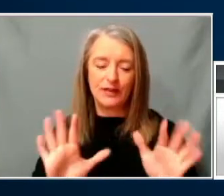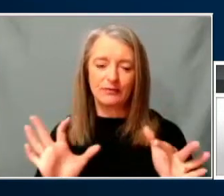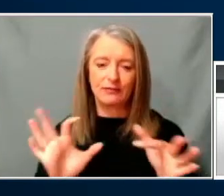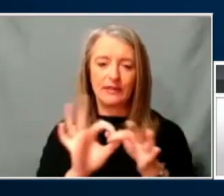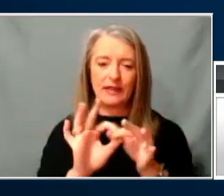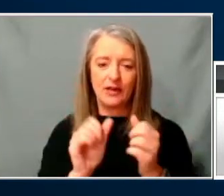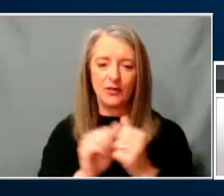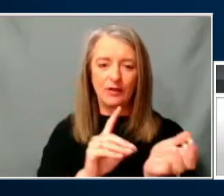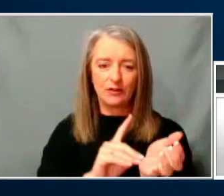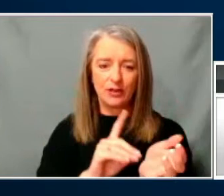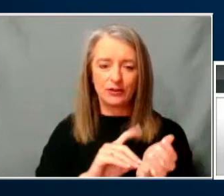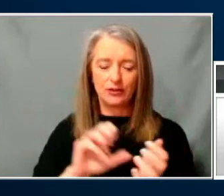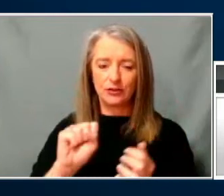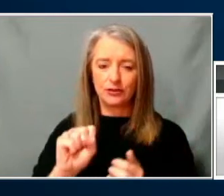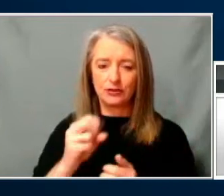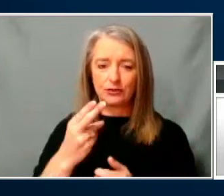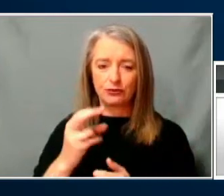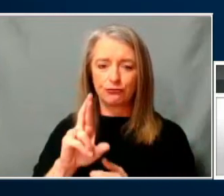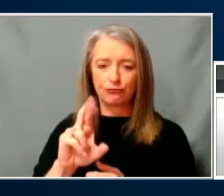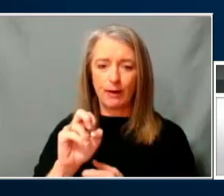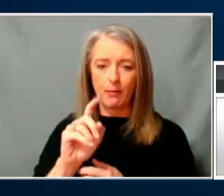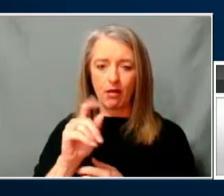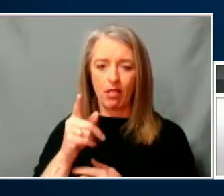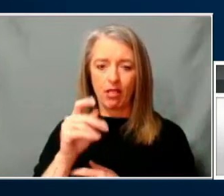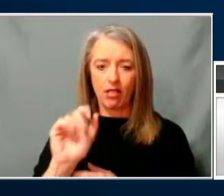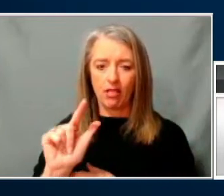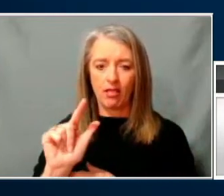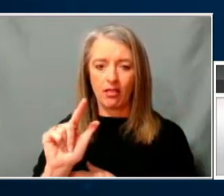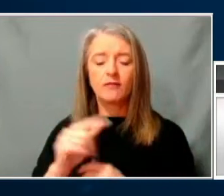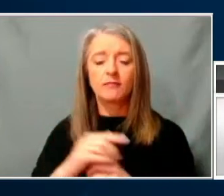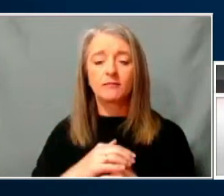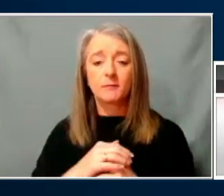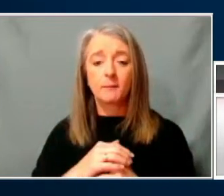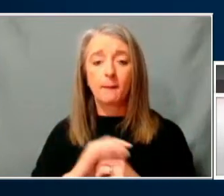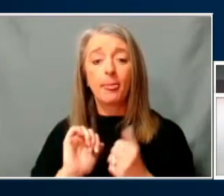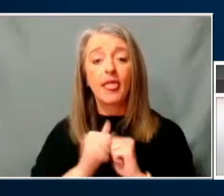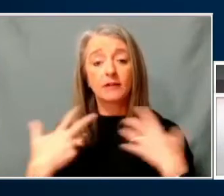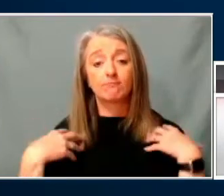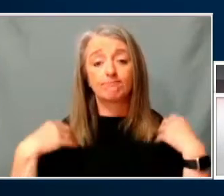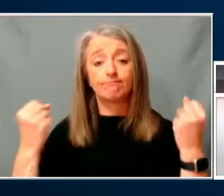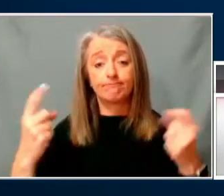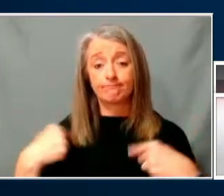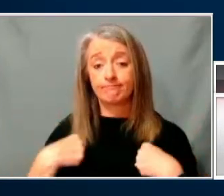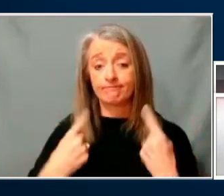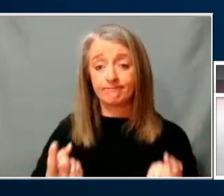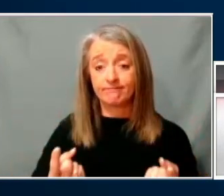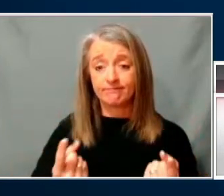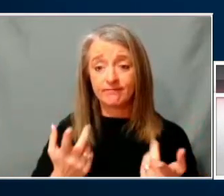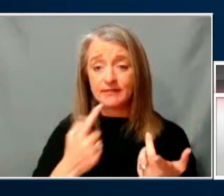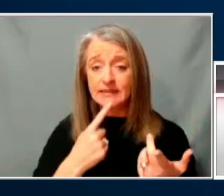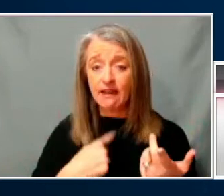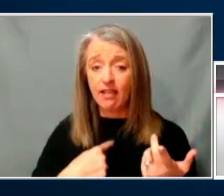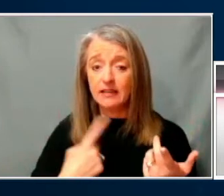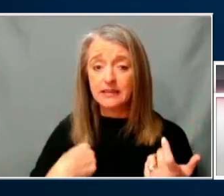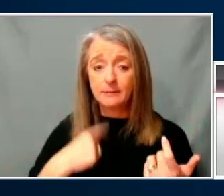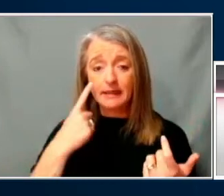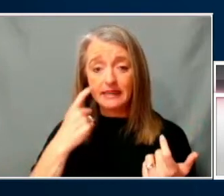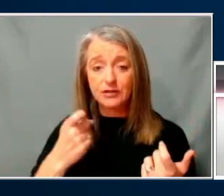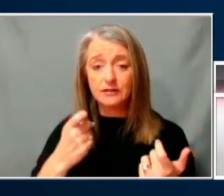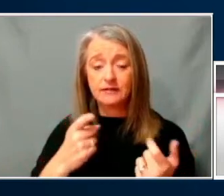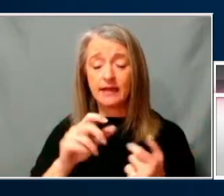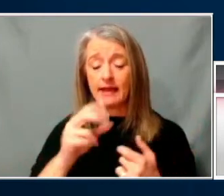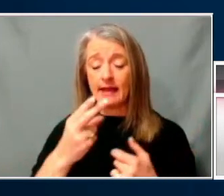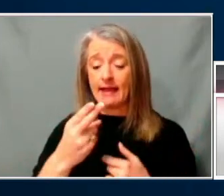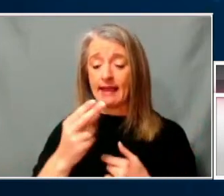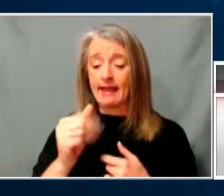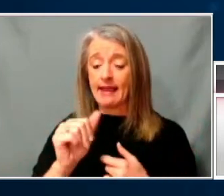Dr. Schreppel as well. How has the recovery been going, Wanye? Tell us, because you have a hamstring issue